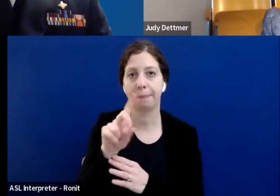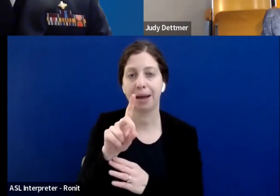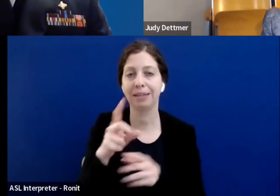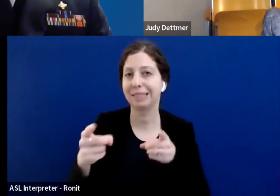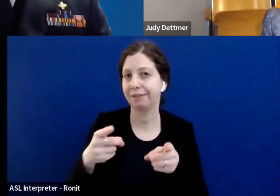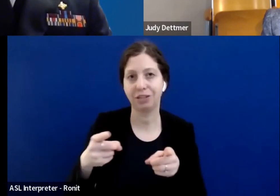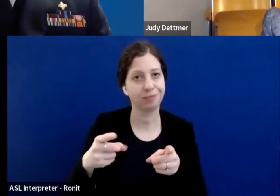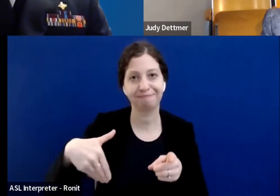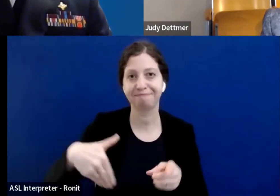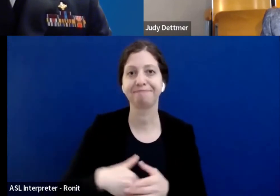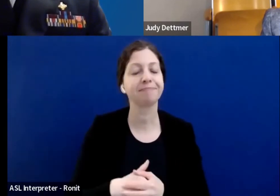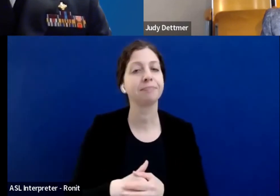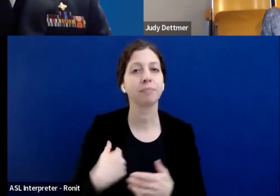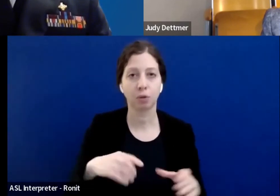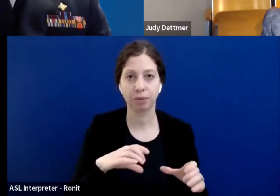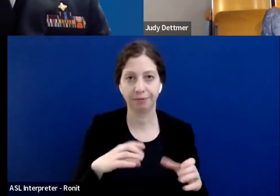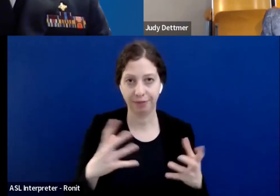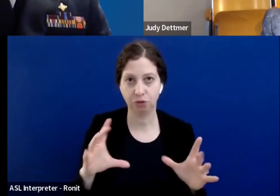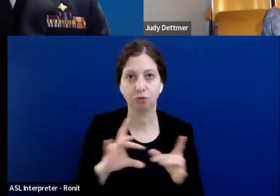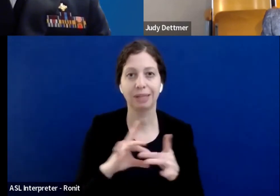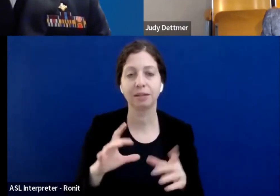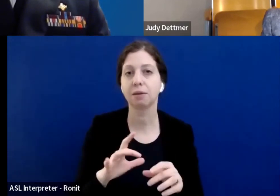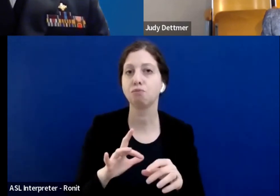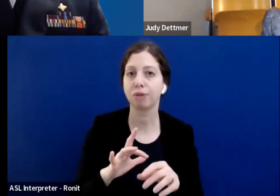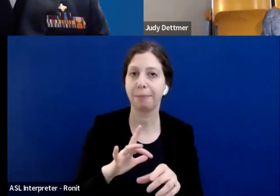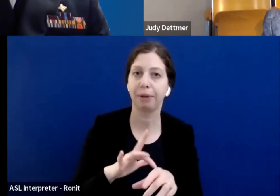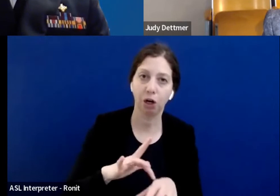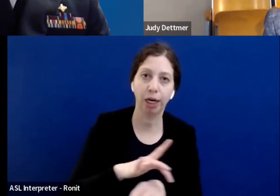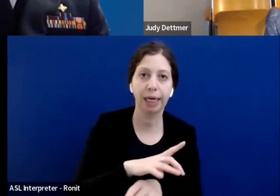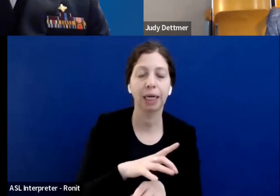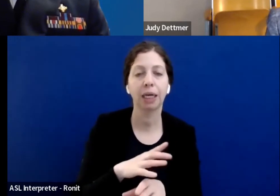definition. We did release a preliminary